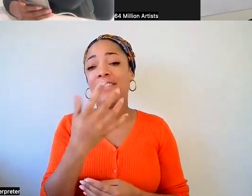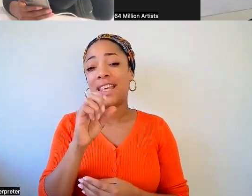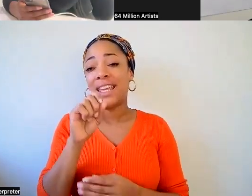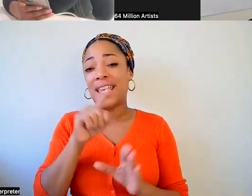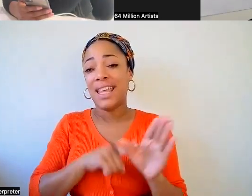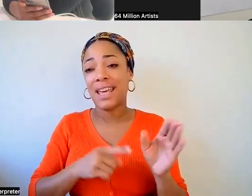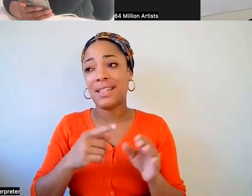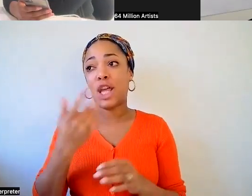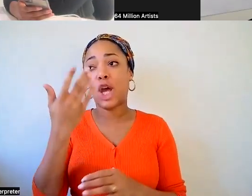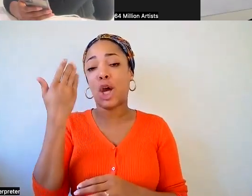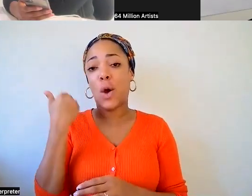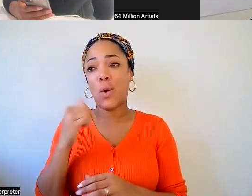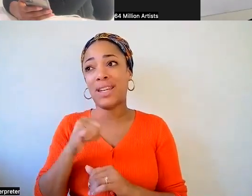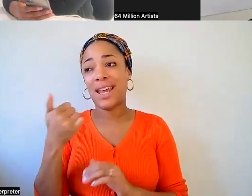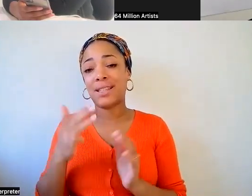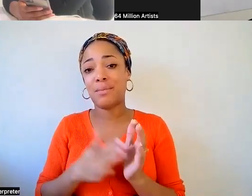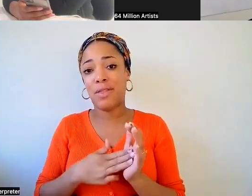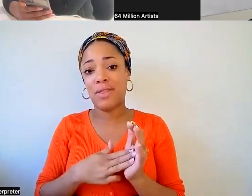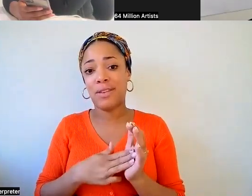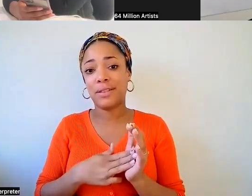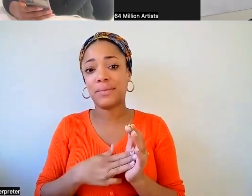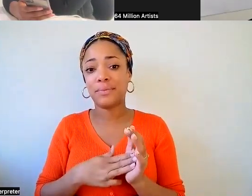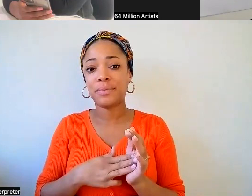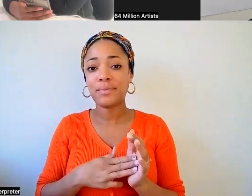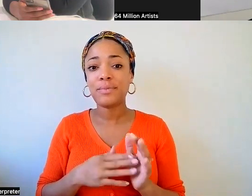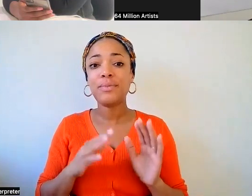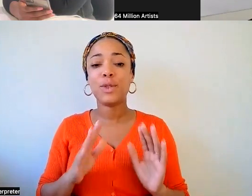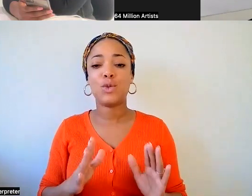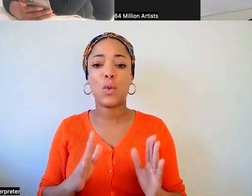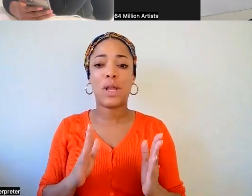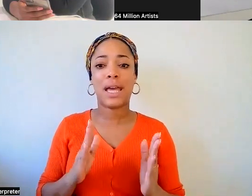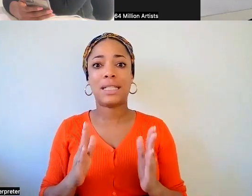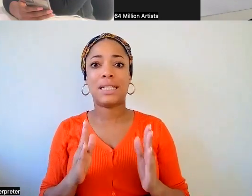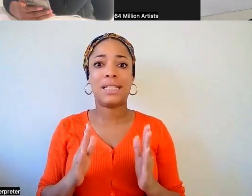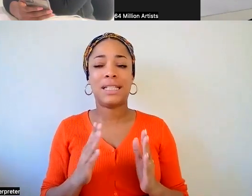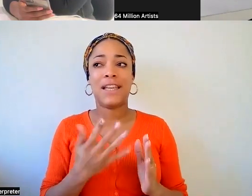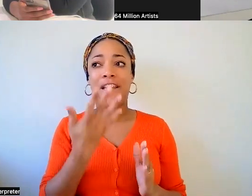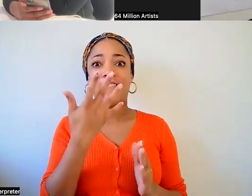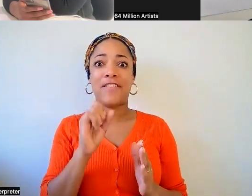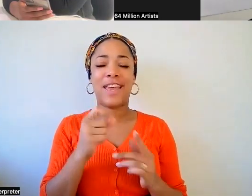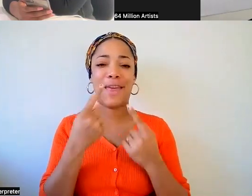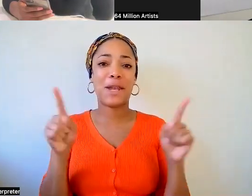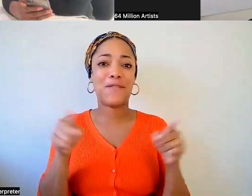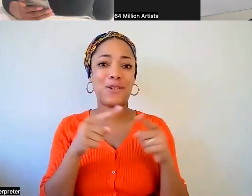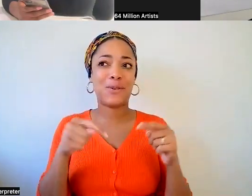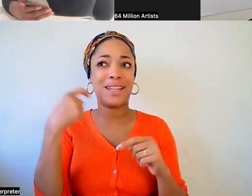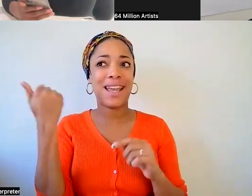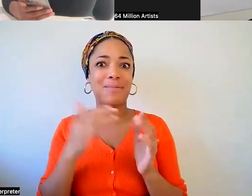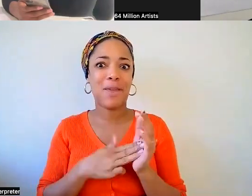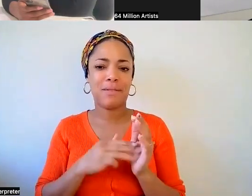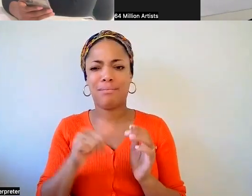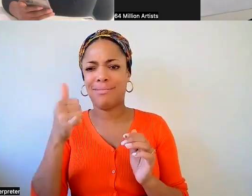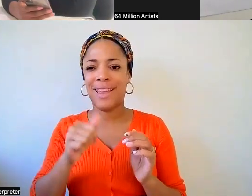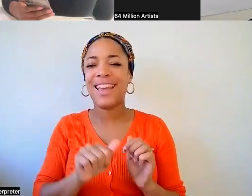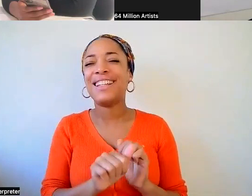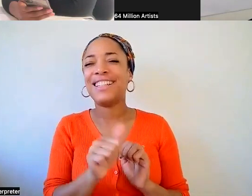March 1974. So we are just teetering on the edge of a 50th anniversary. But these days, you